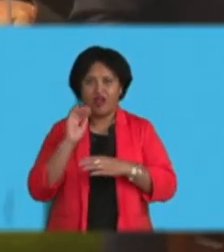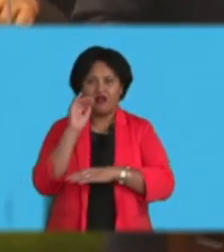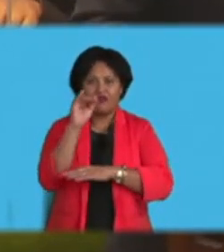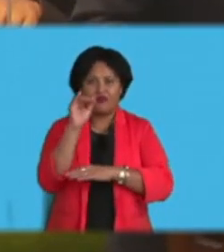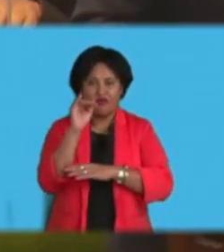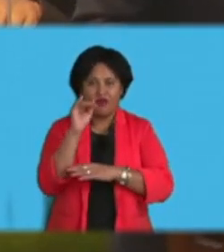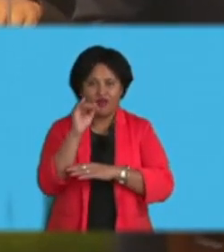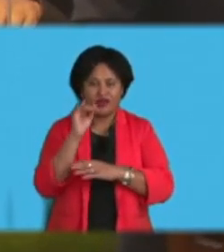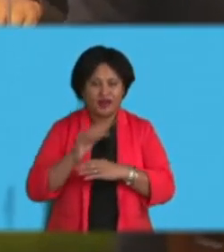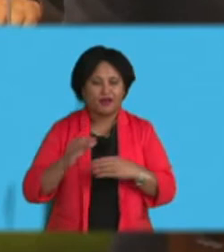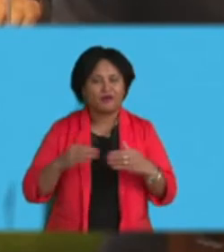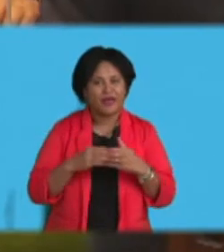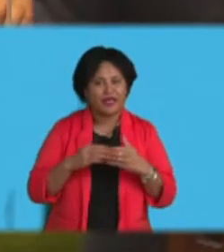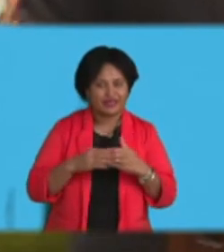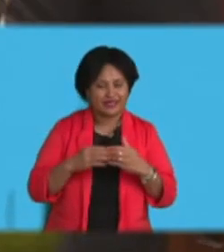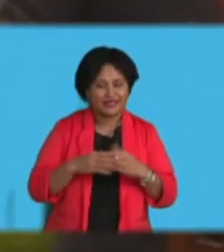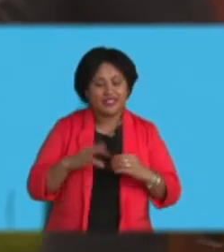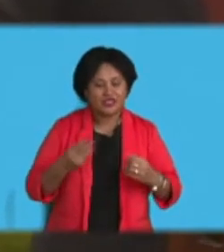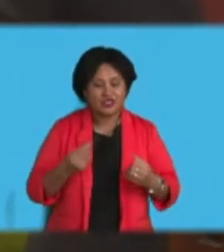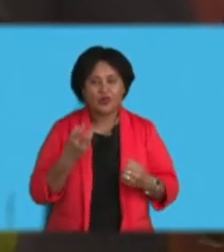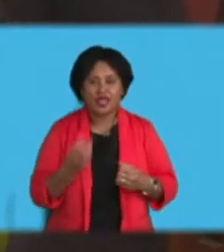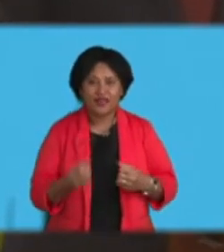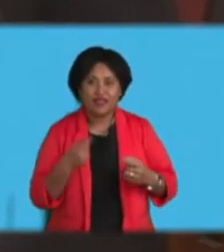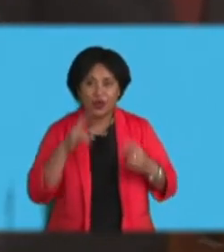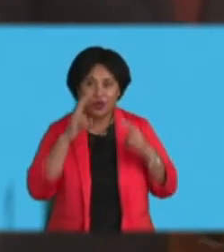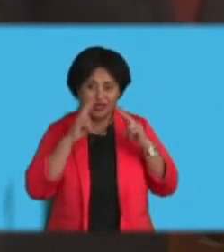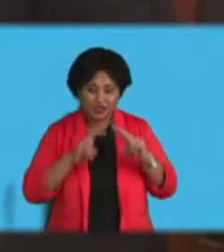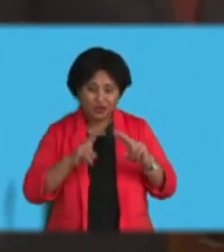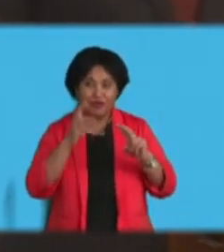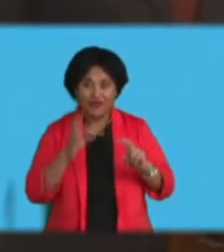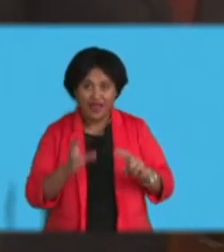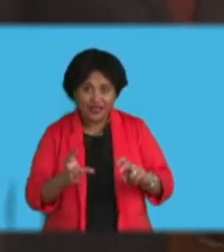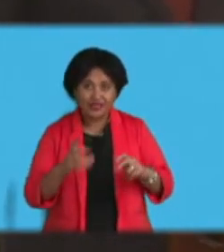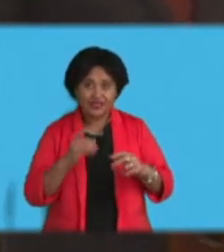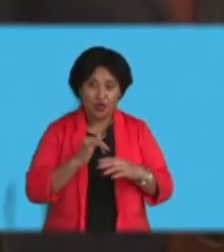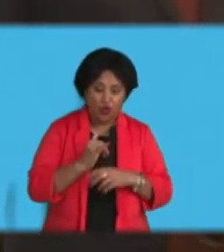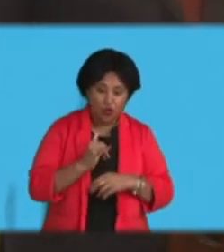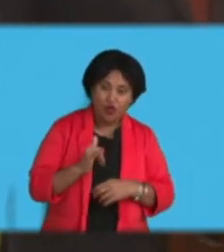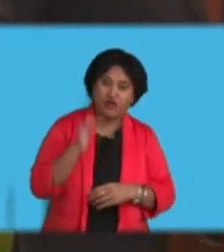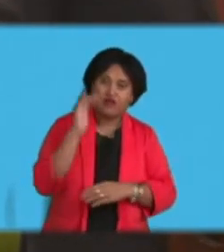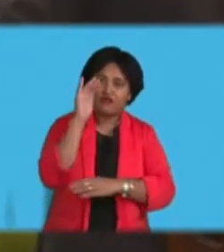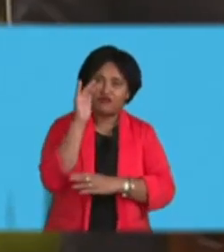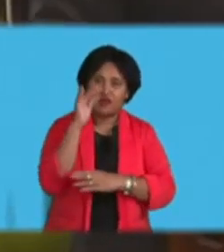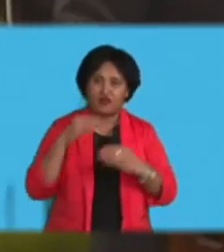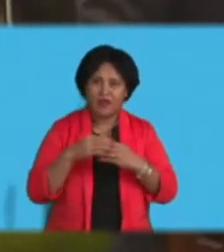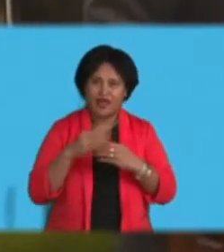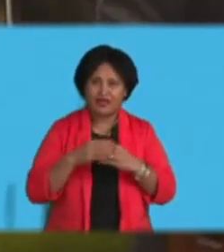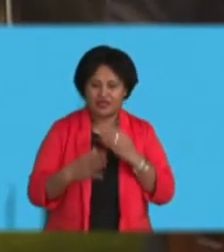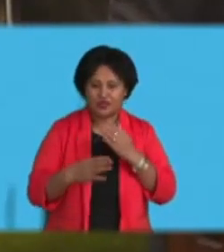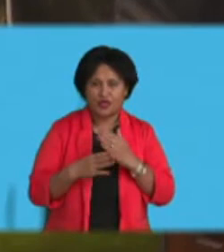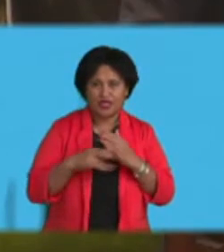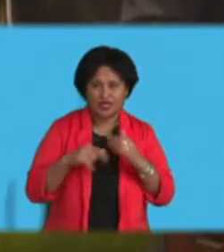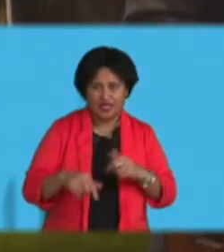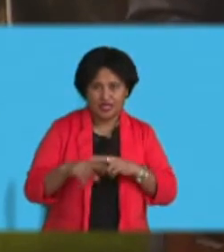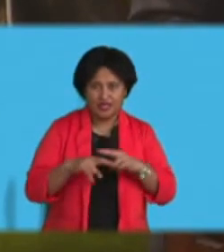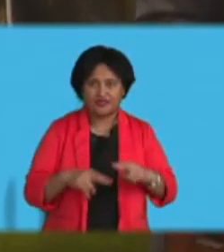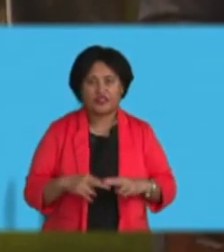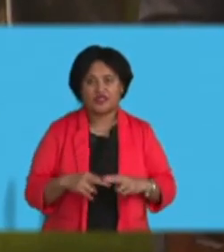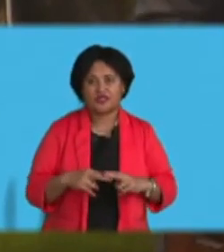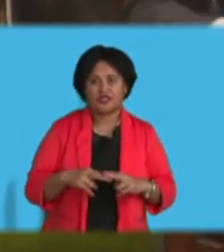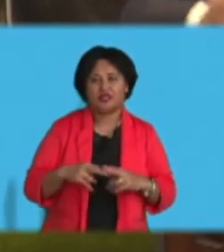Necessary arrangements are to be formalized with relevant home supervisors of foreign banks operating in Fiji in this regard. But as Speaker, as we know,